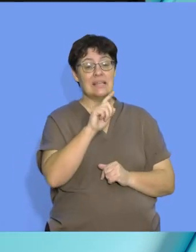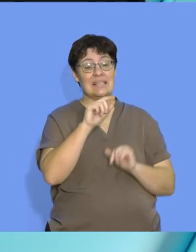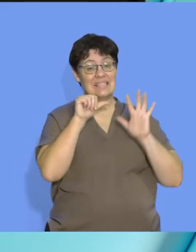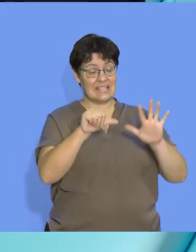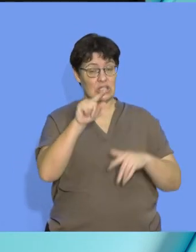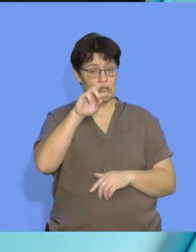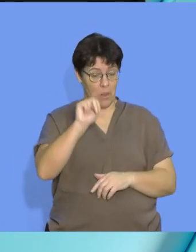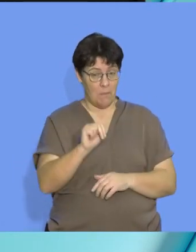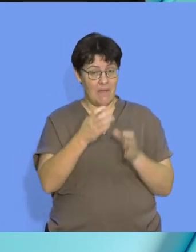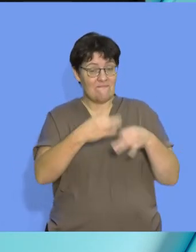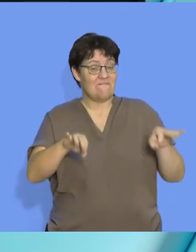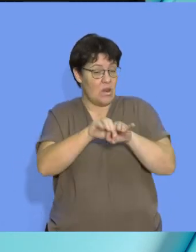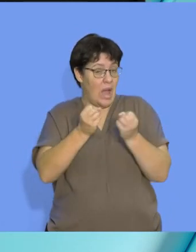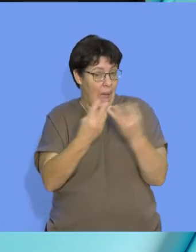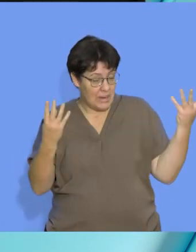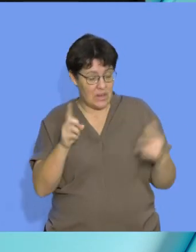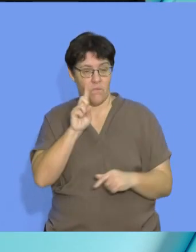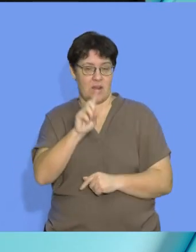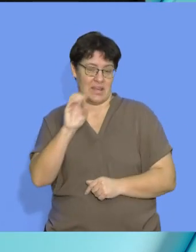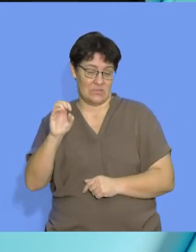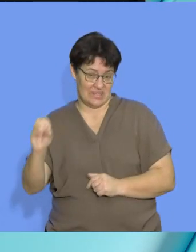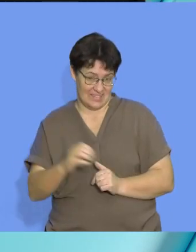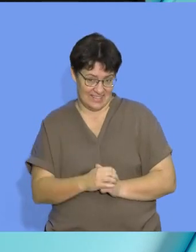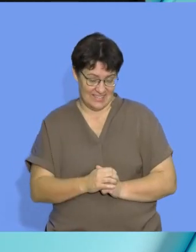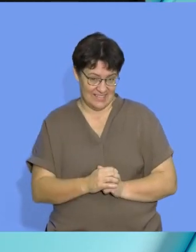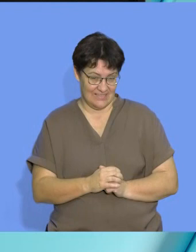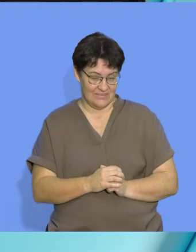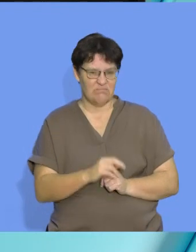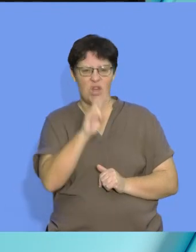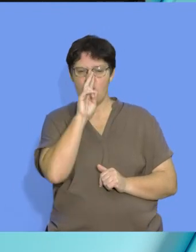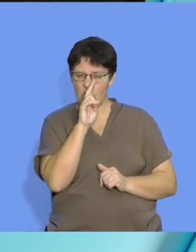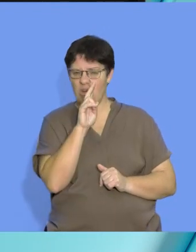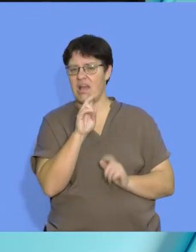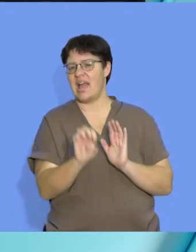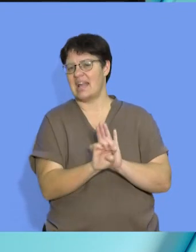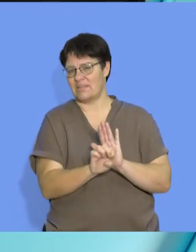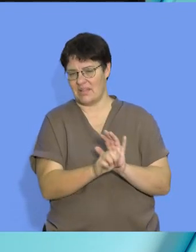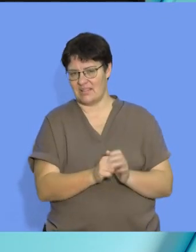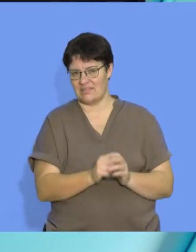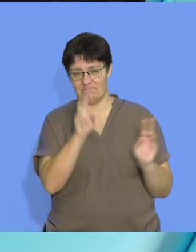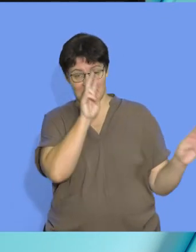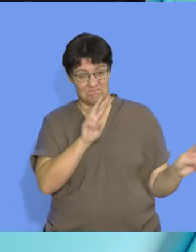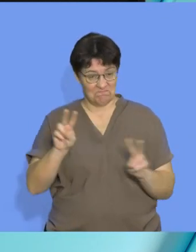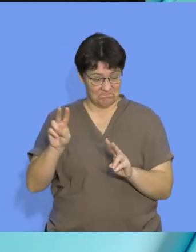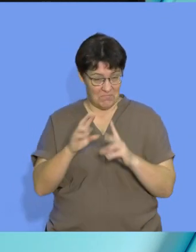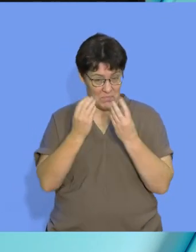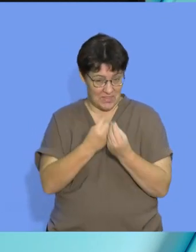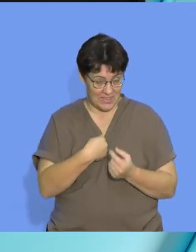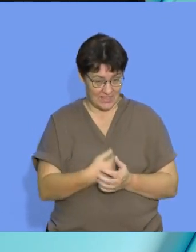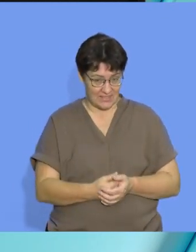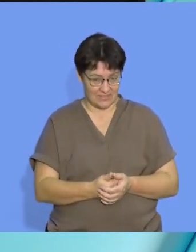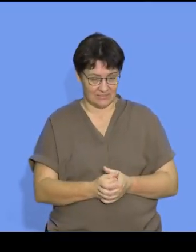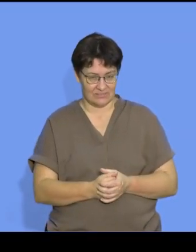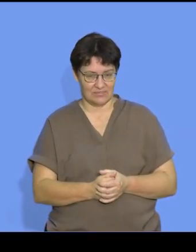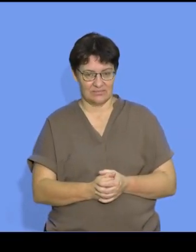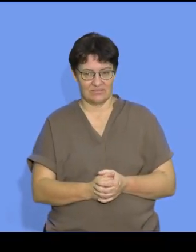is 100. Great. So let us look at another example. So will you please turn your eyes to the screen with me?